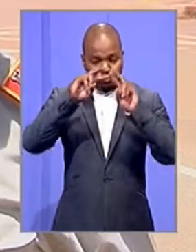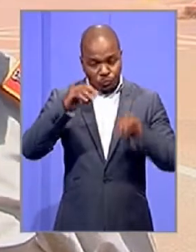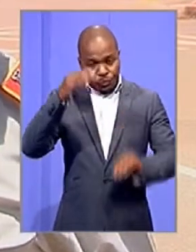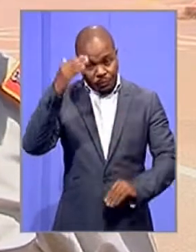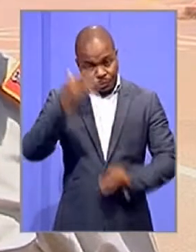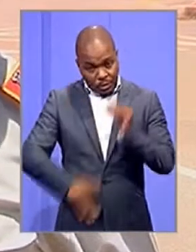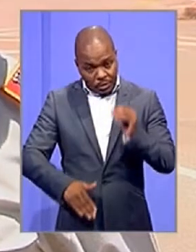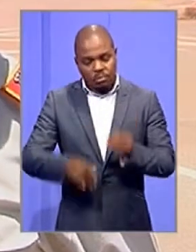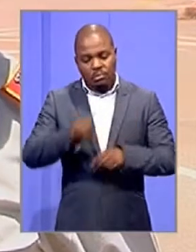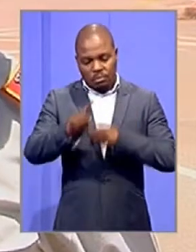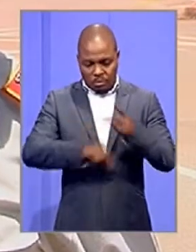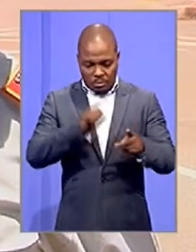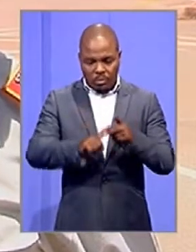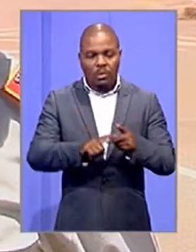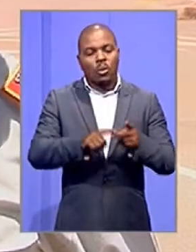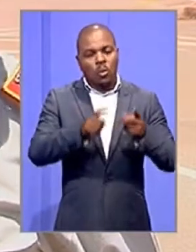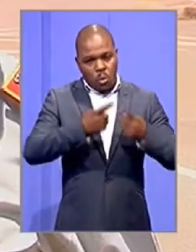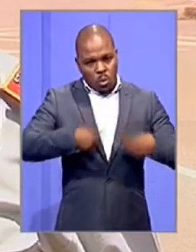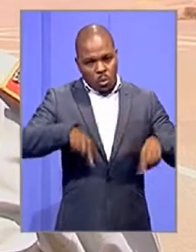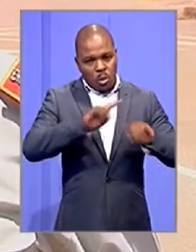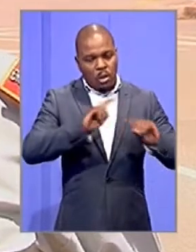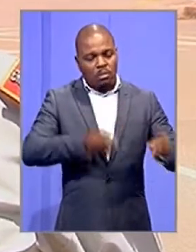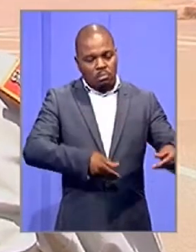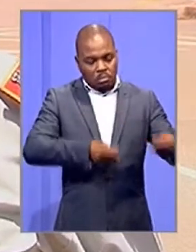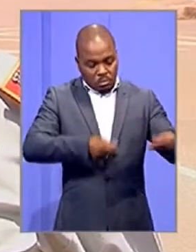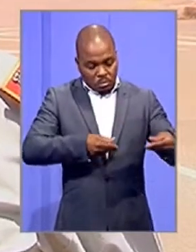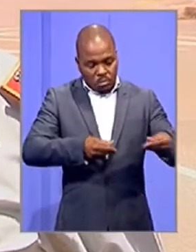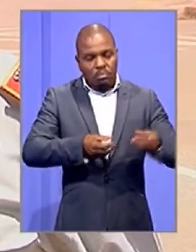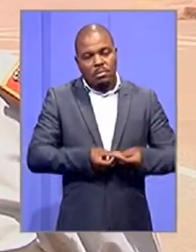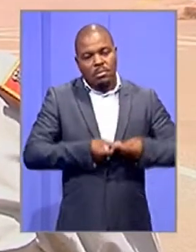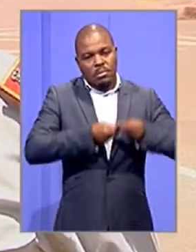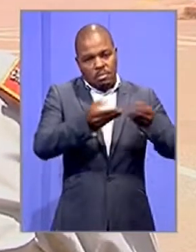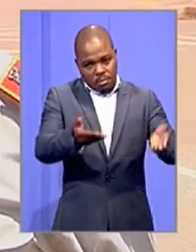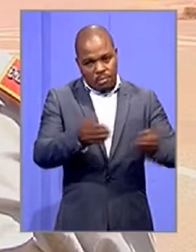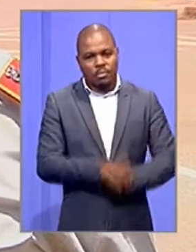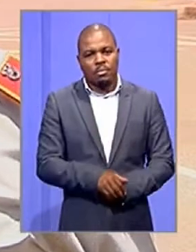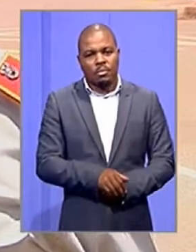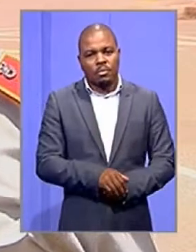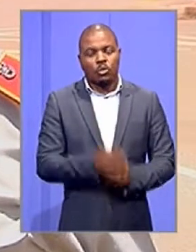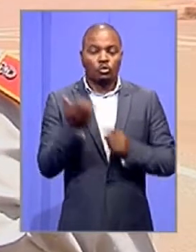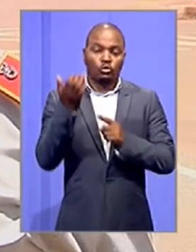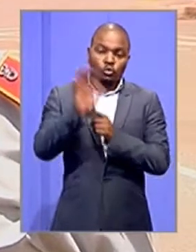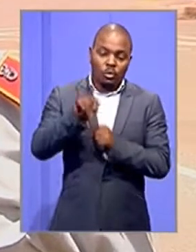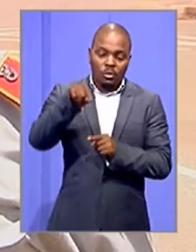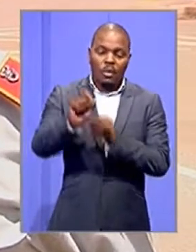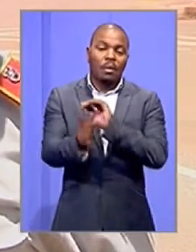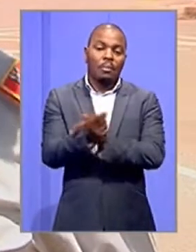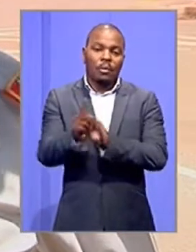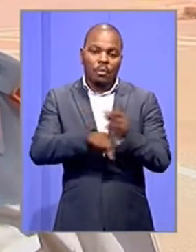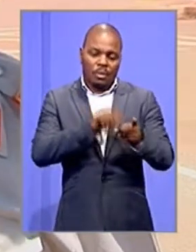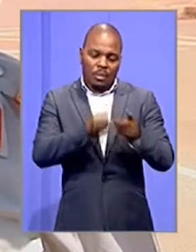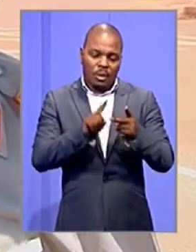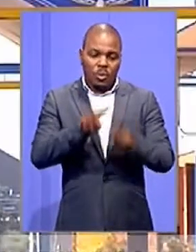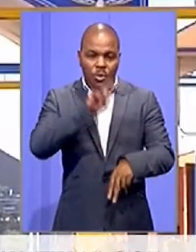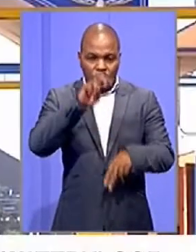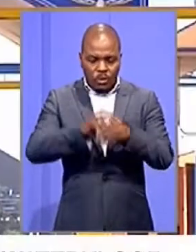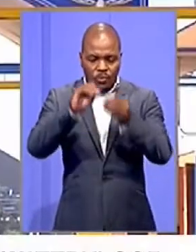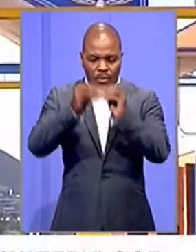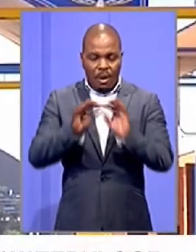dipatlisiso re tla lefa tokomane eo ya dipatlisiso go bontsha gore go etsaetseng le gore tshwanetse re thibele mo